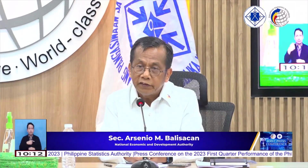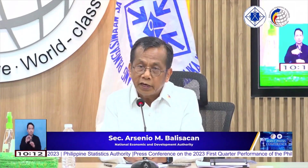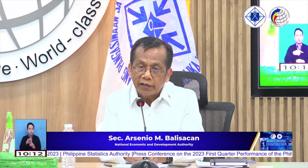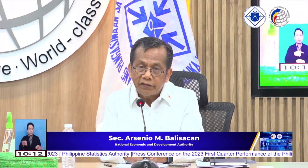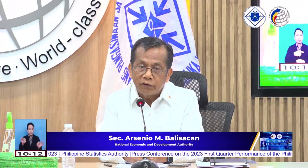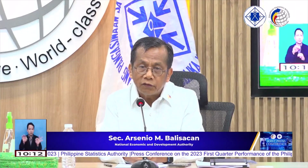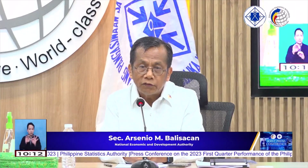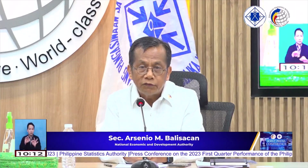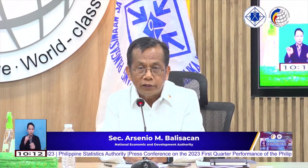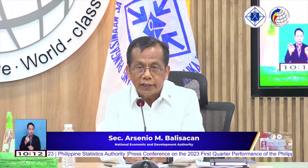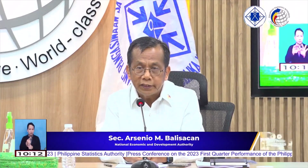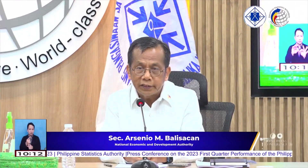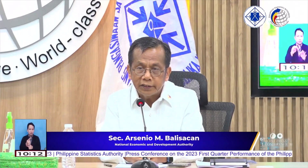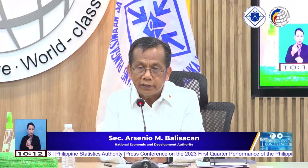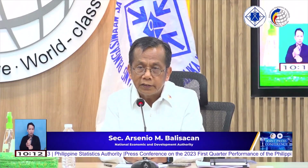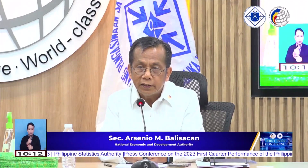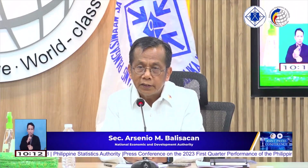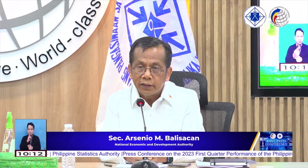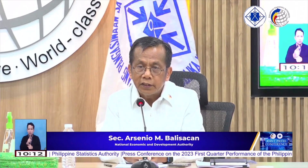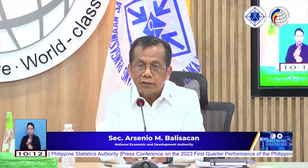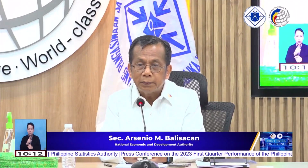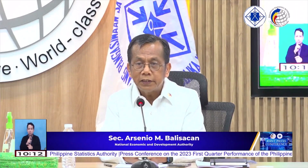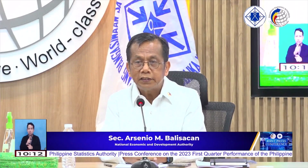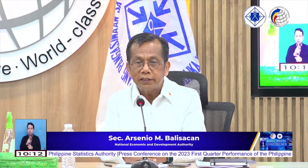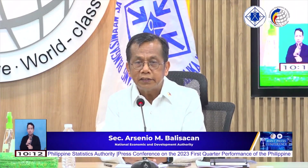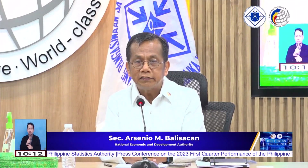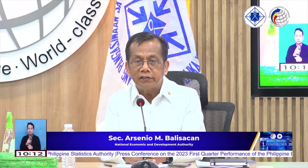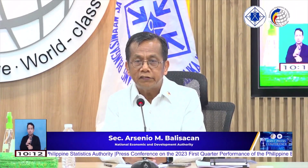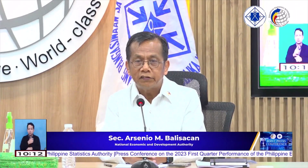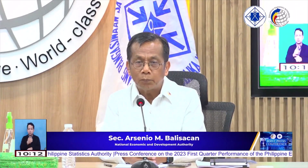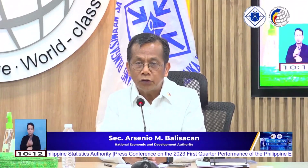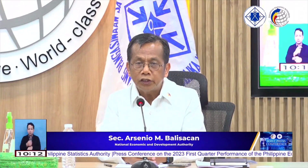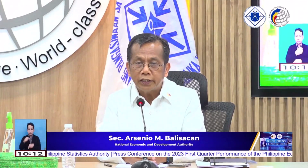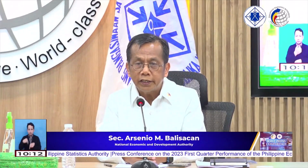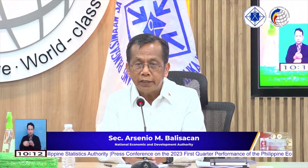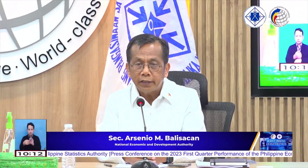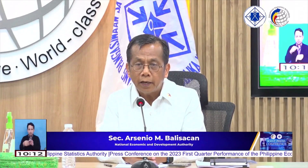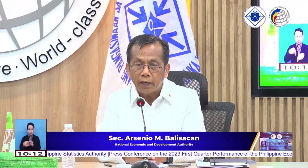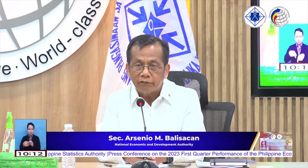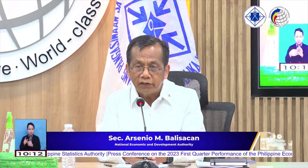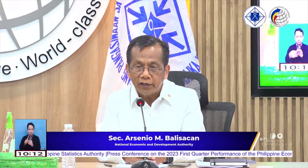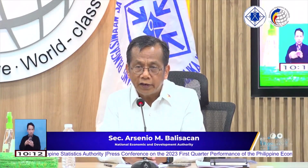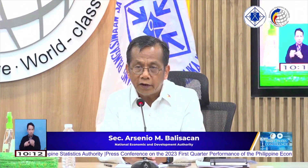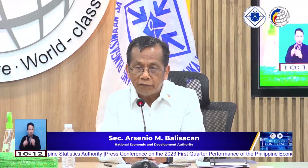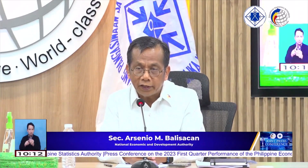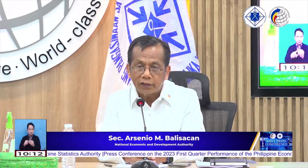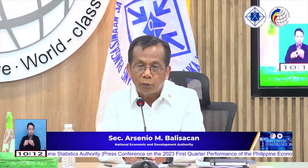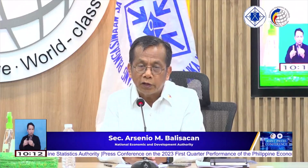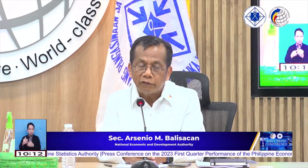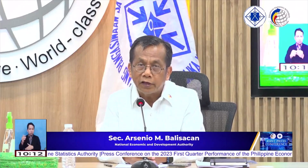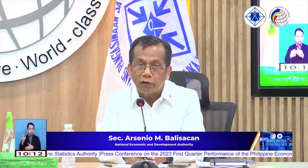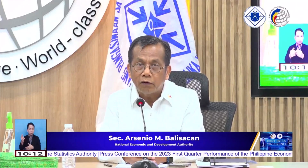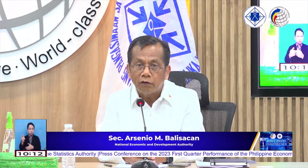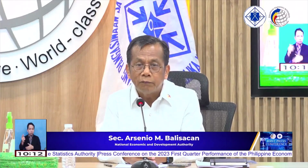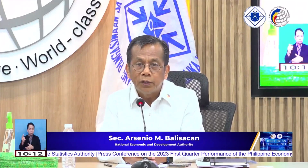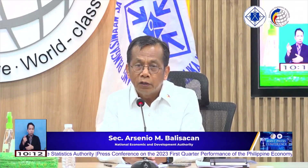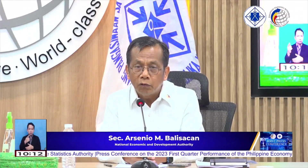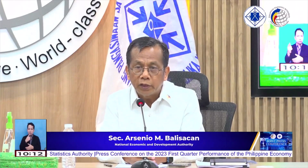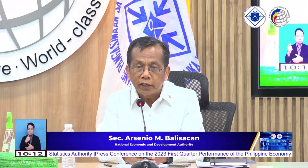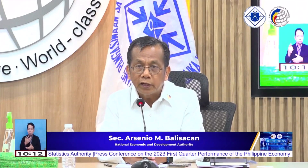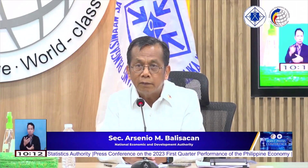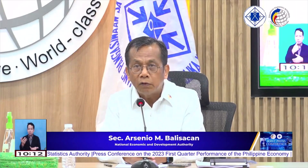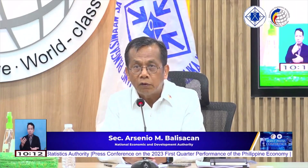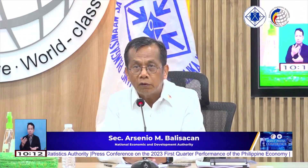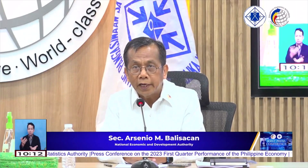rising cost of food and energy, especially since this disproportionately adversely affects the welfare of